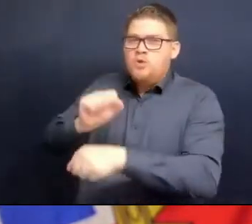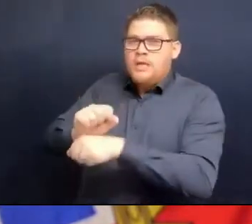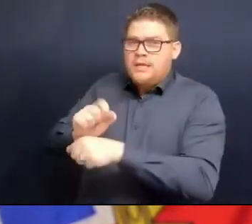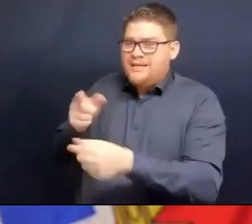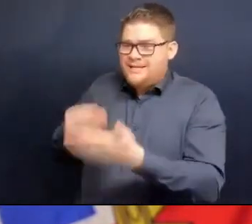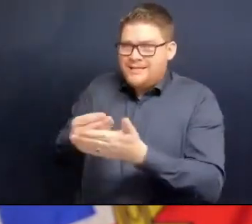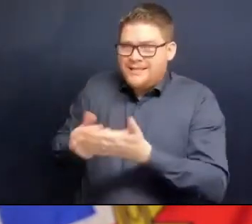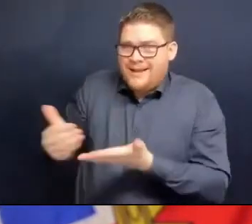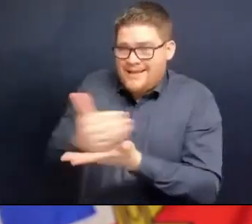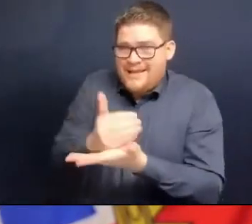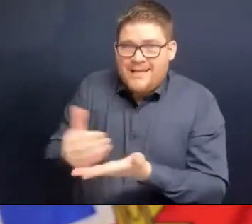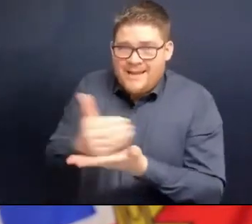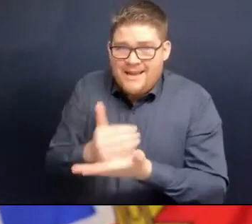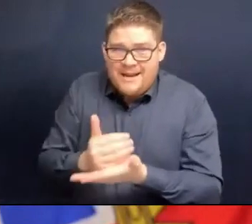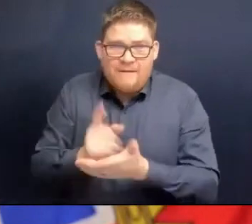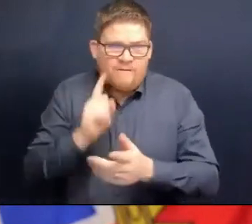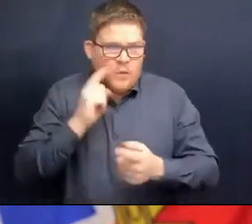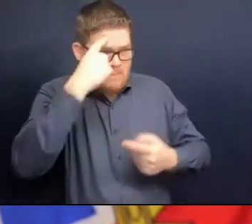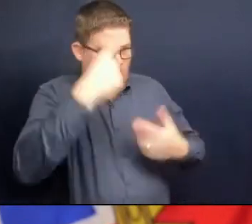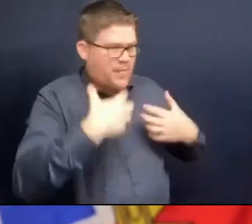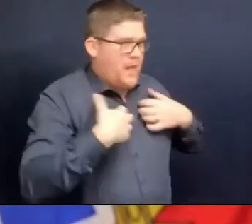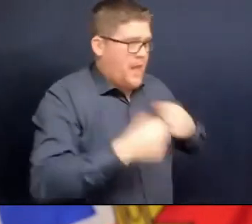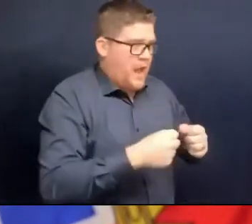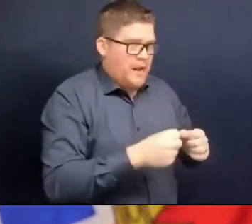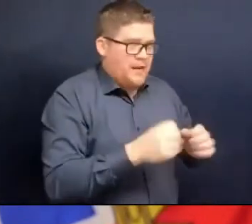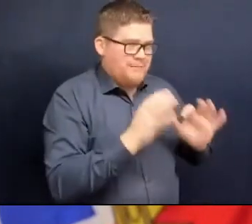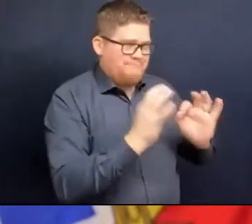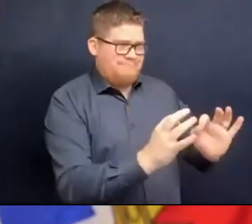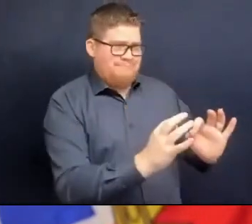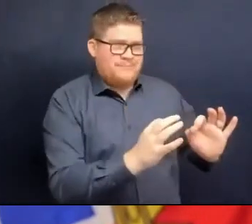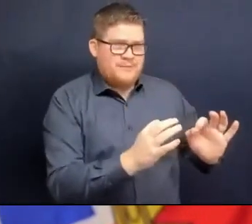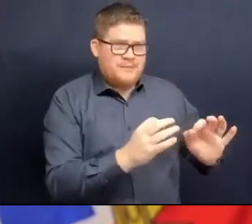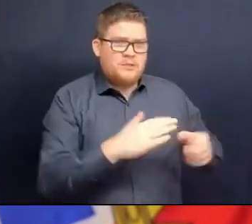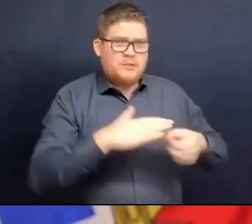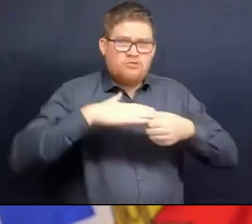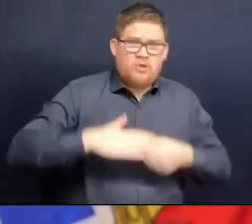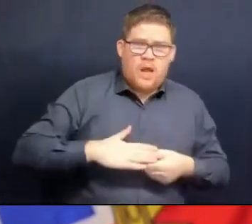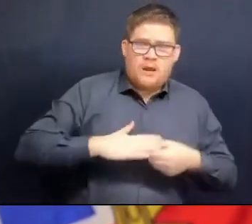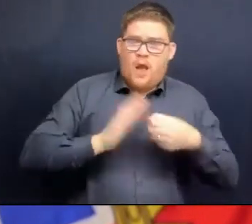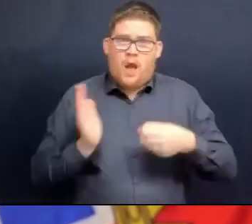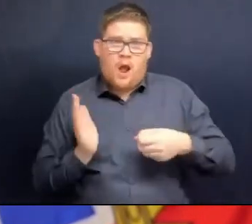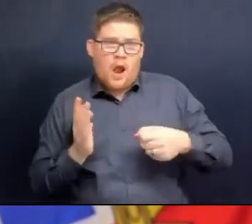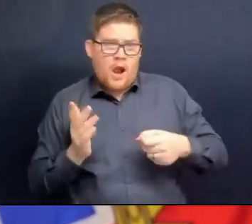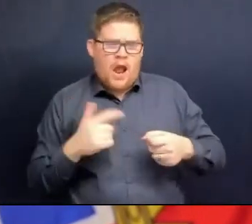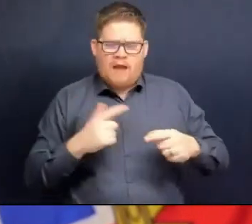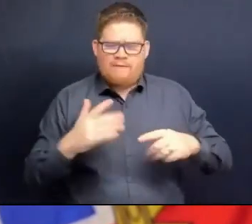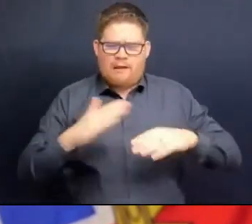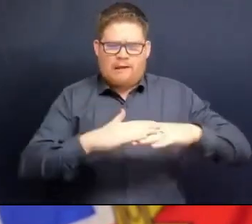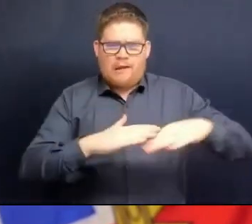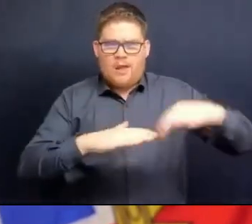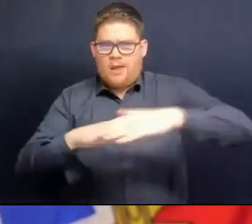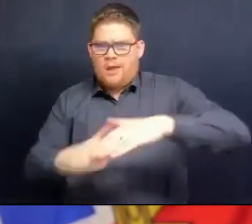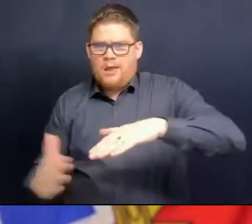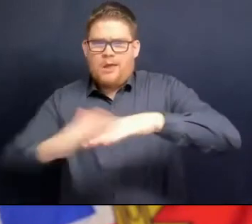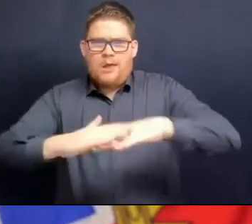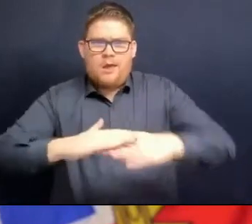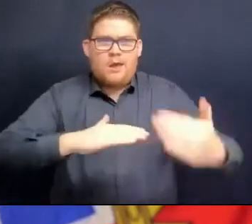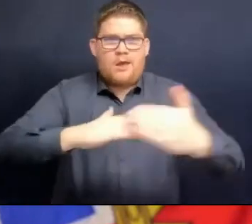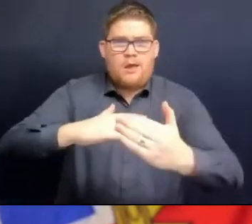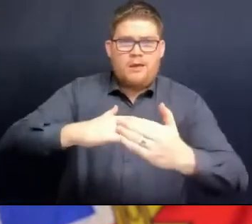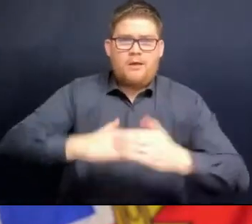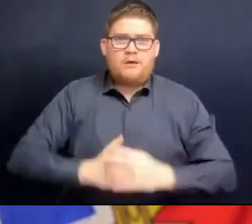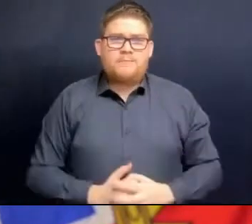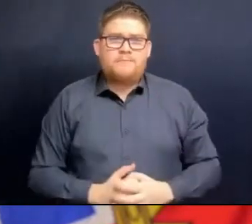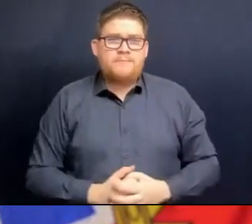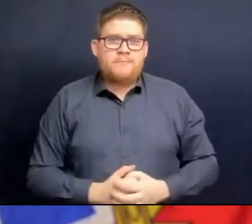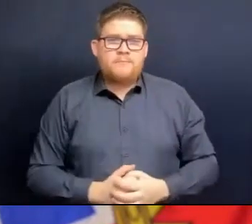mental and physical and emotional health. So all of those things are interconnected. And being able to provide people with the care that